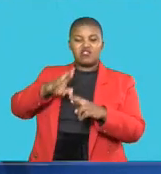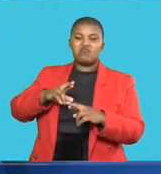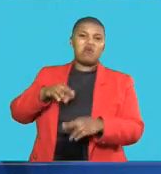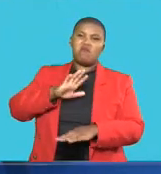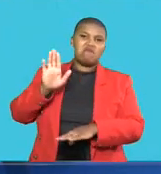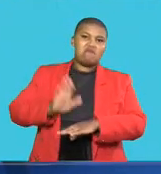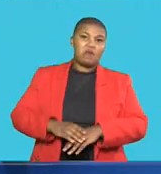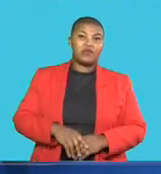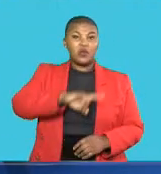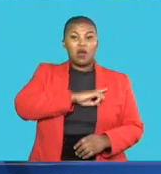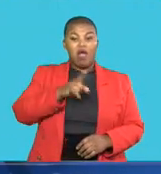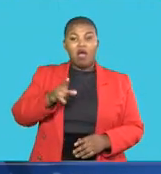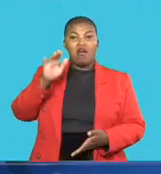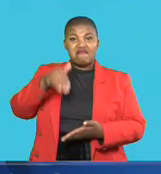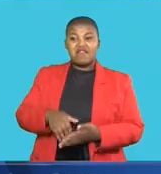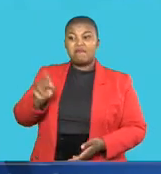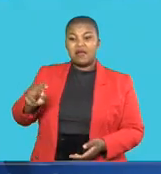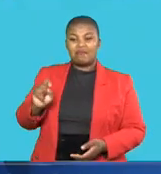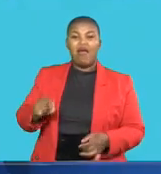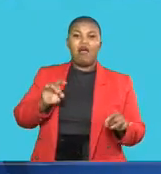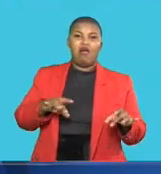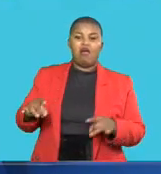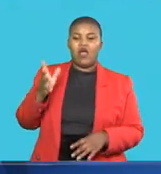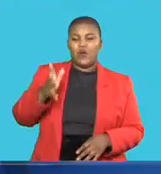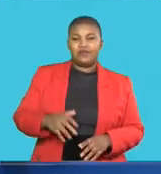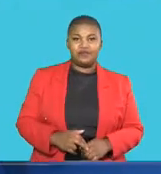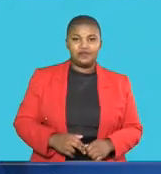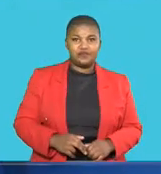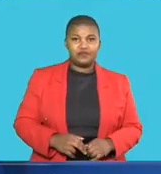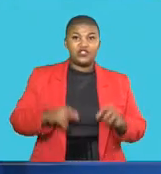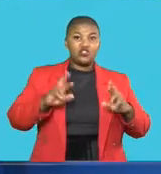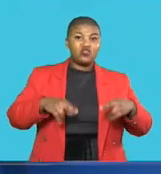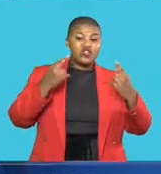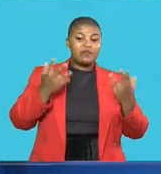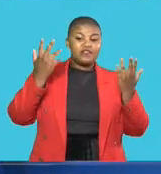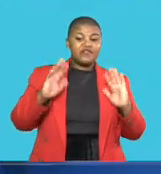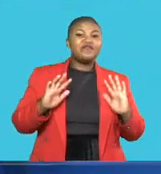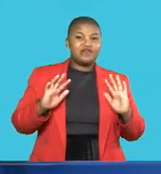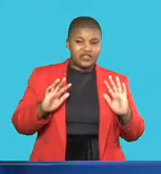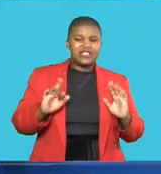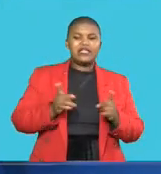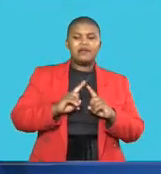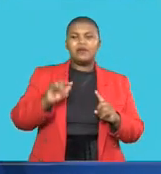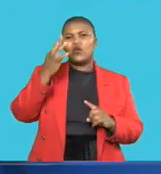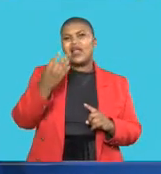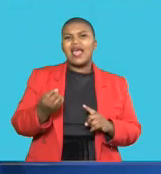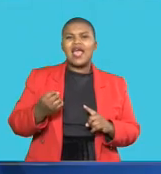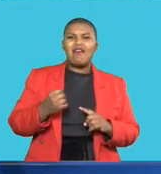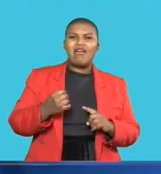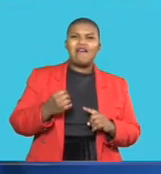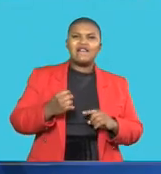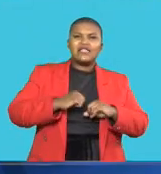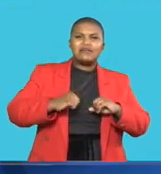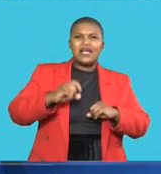because mawufika laphana you become a victim ways too. Urechiwe, mawufika laphana akuna a dignified space yokuthi you are able to